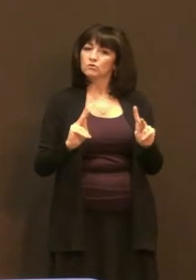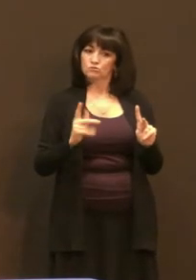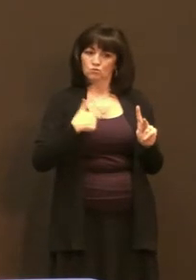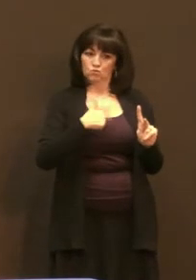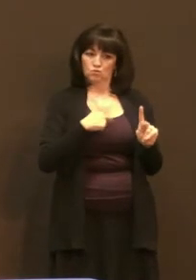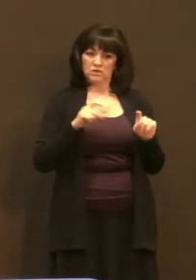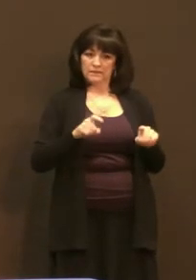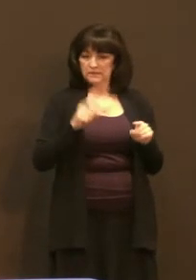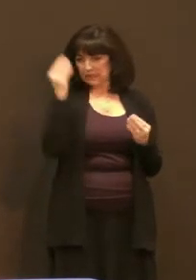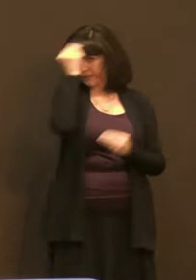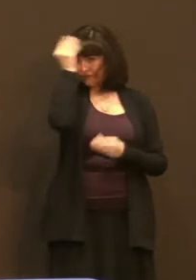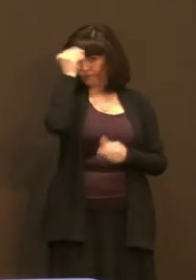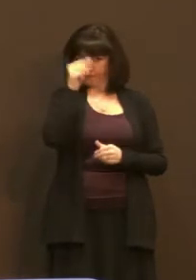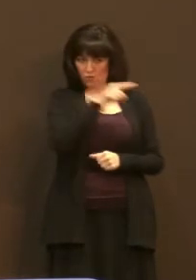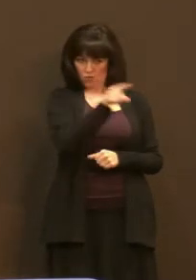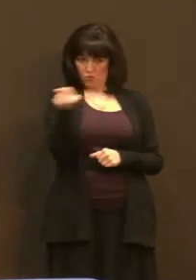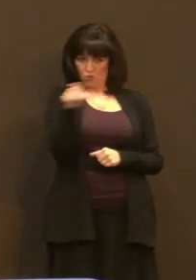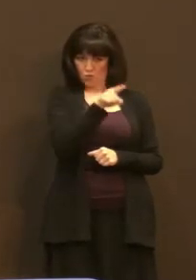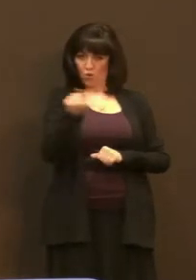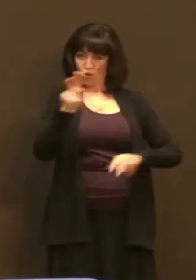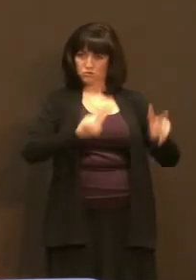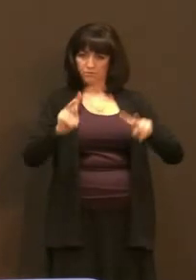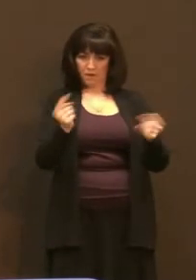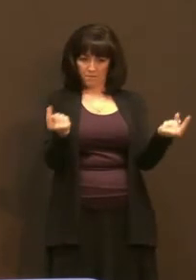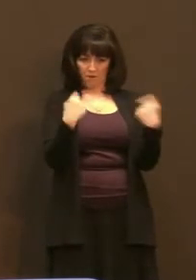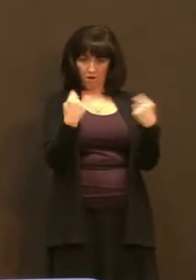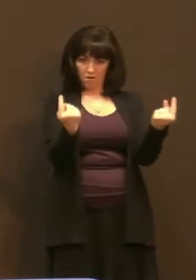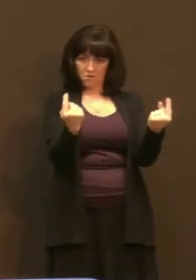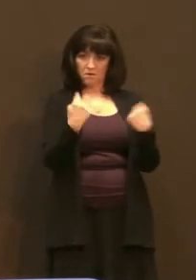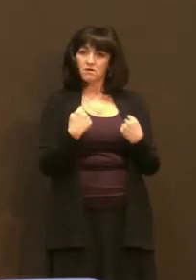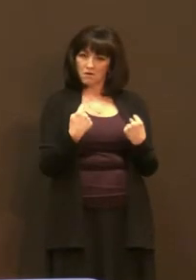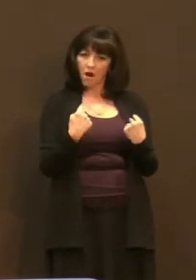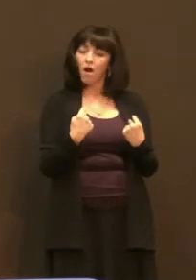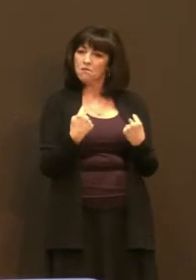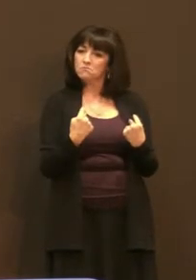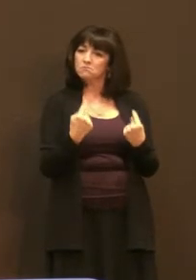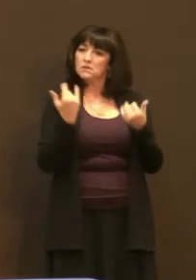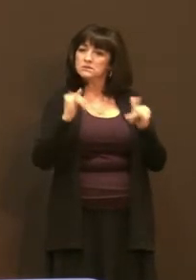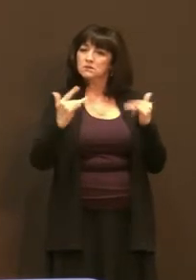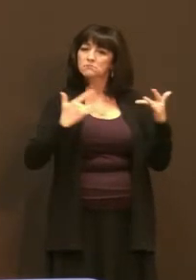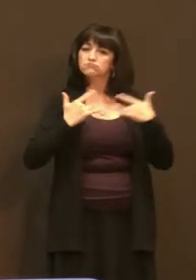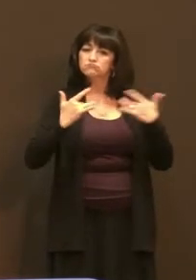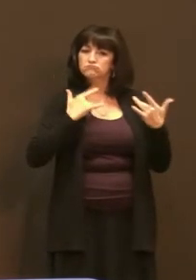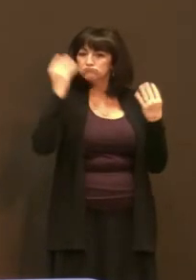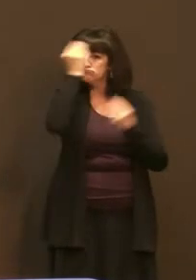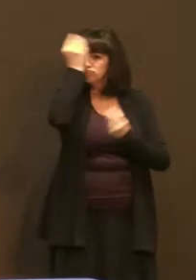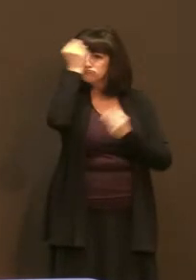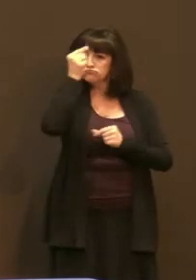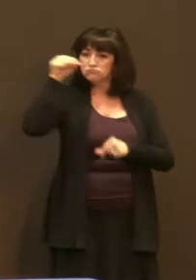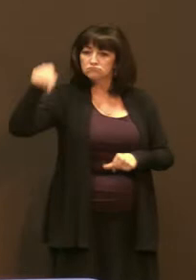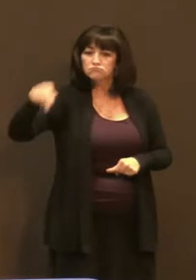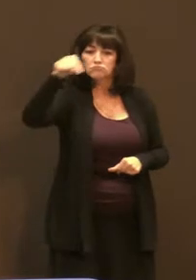making decisions in concert with what's happening around us. That doesn't mean we might